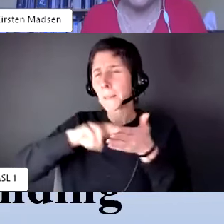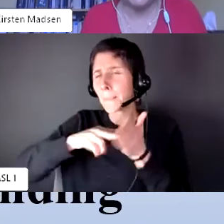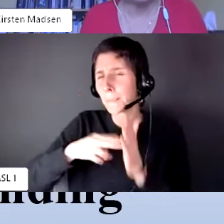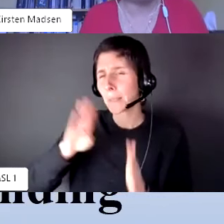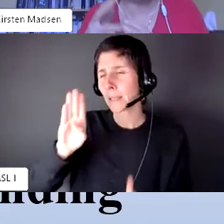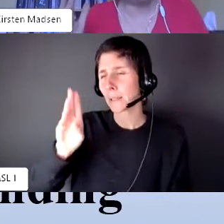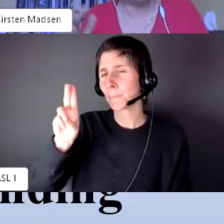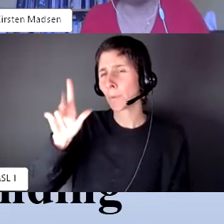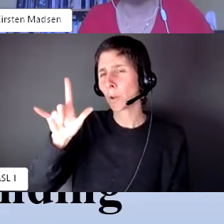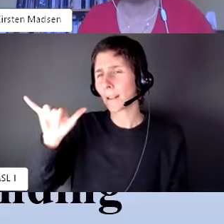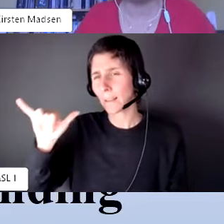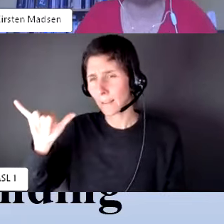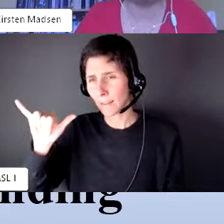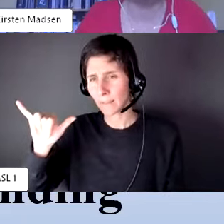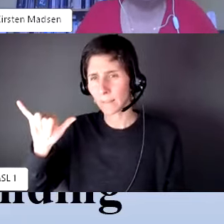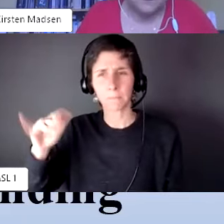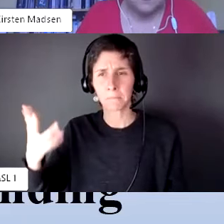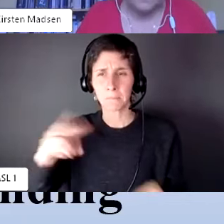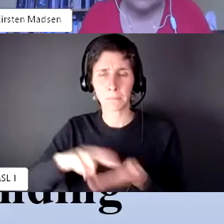older adults. And I'll hand that over to Dorothy.